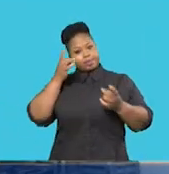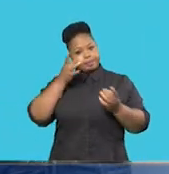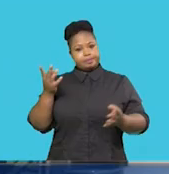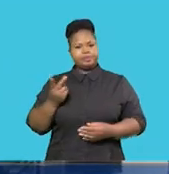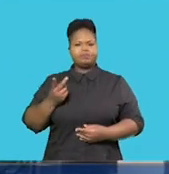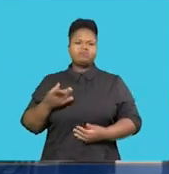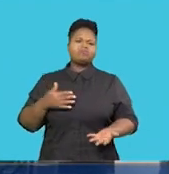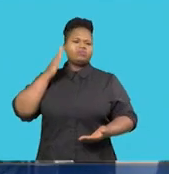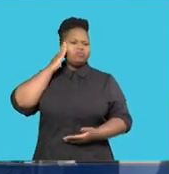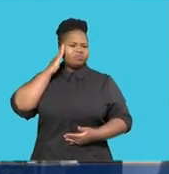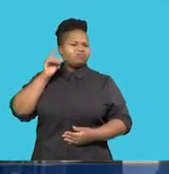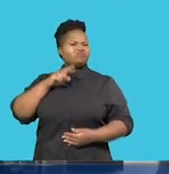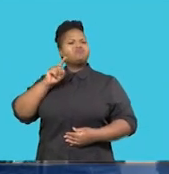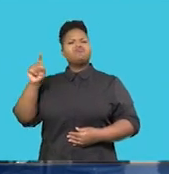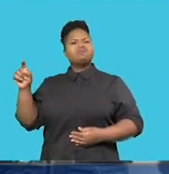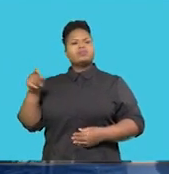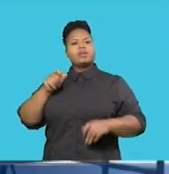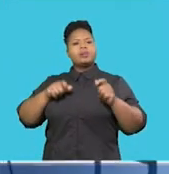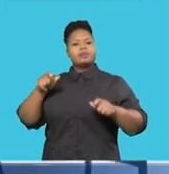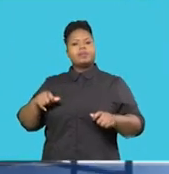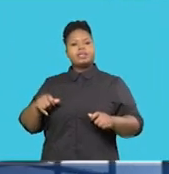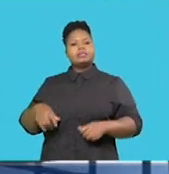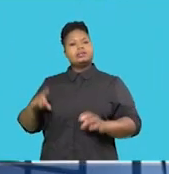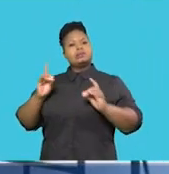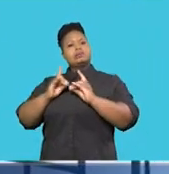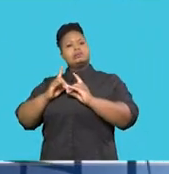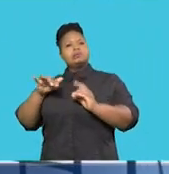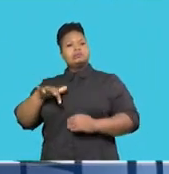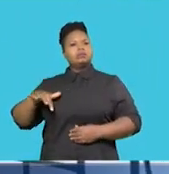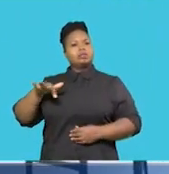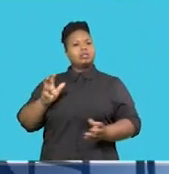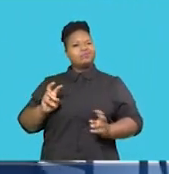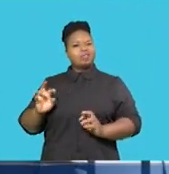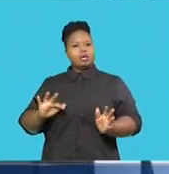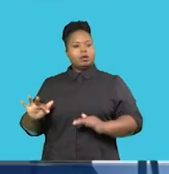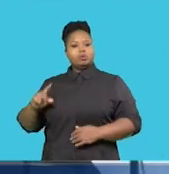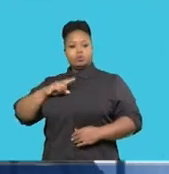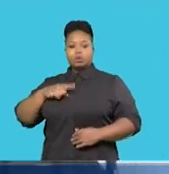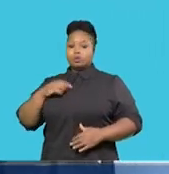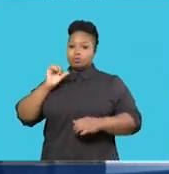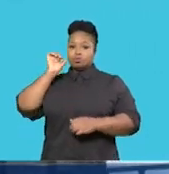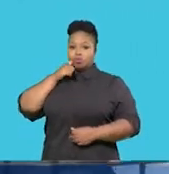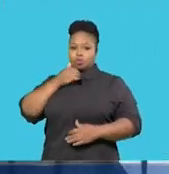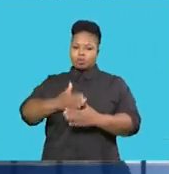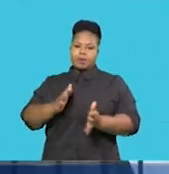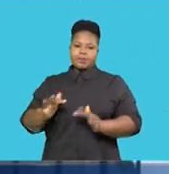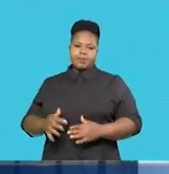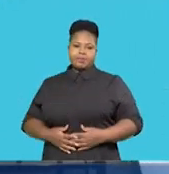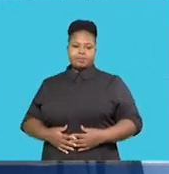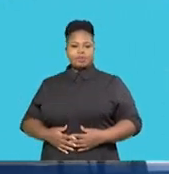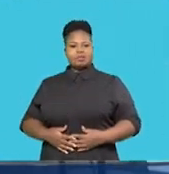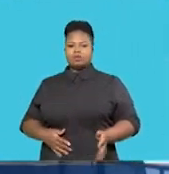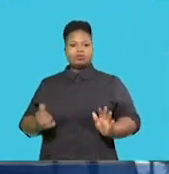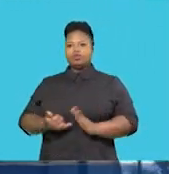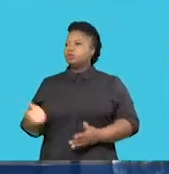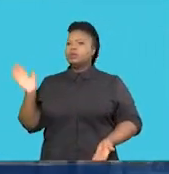you can familiarize yourselves with the people, with the stage, with the facility, you know, so you know when you do your work tomorrow how you're going to go about it, you know,